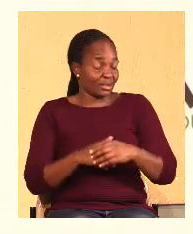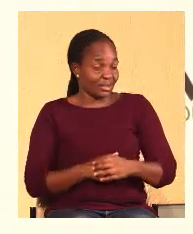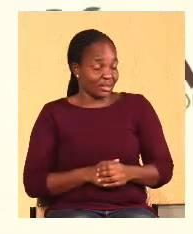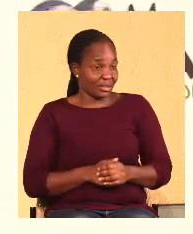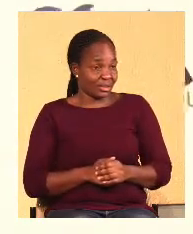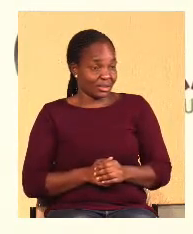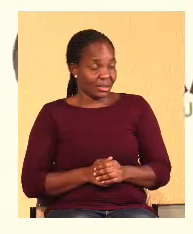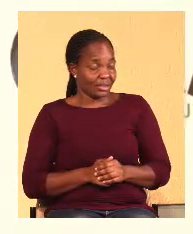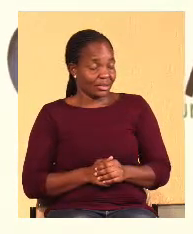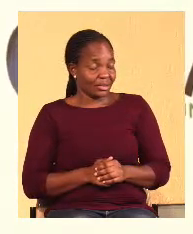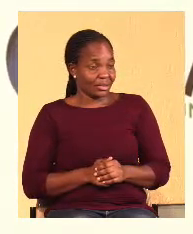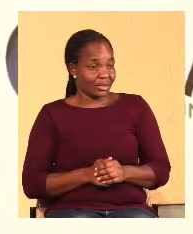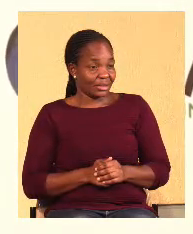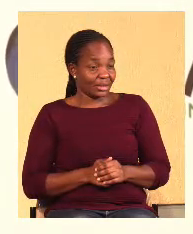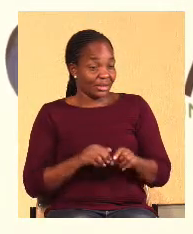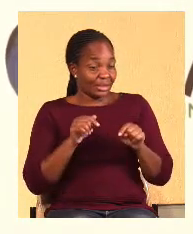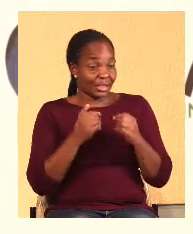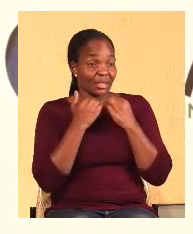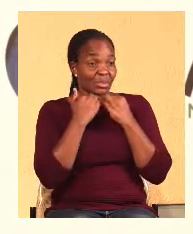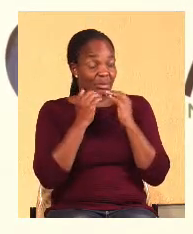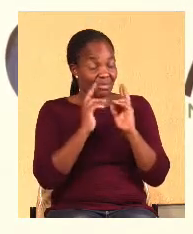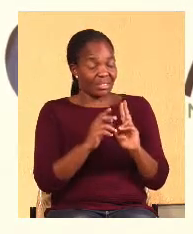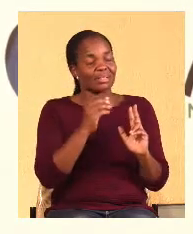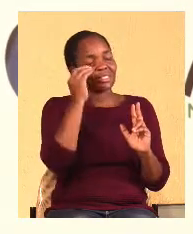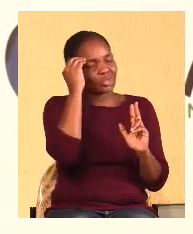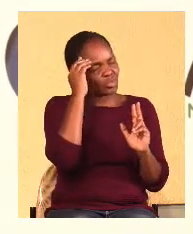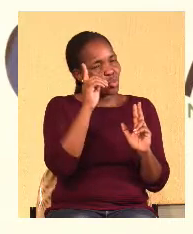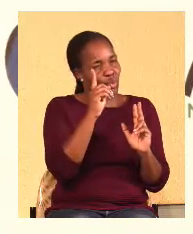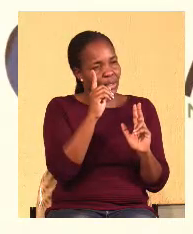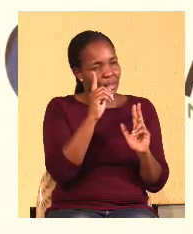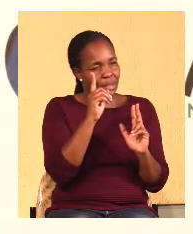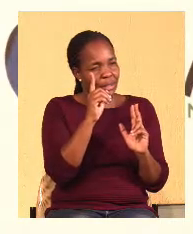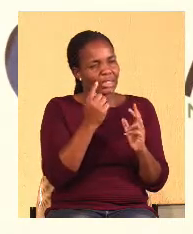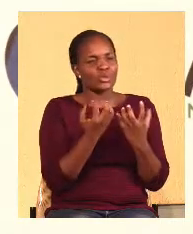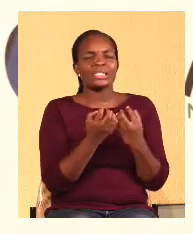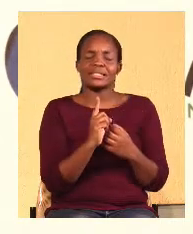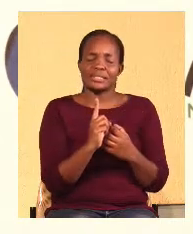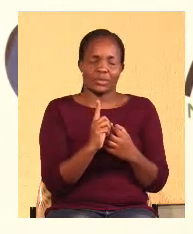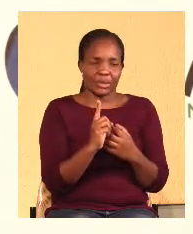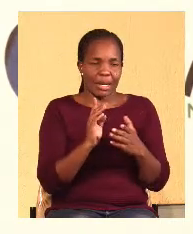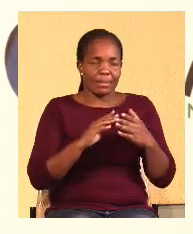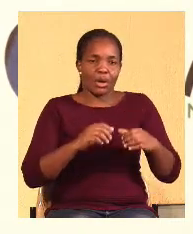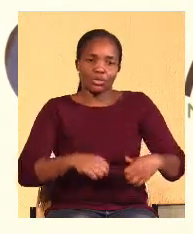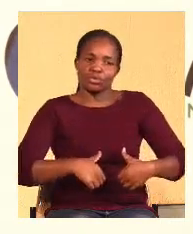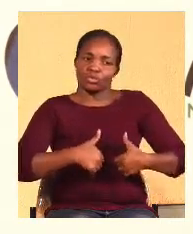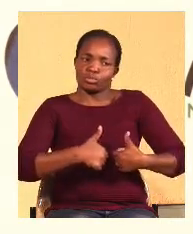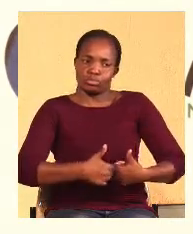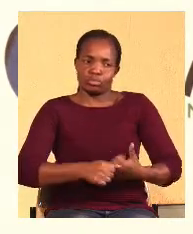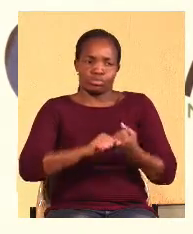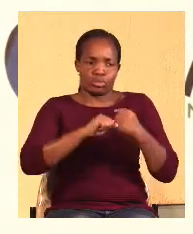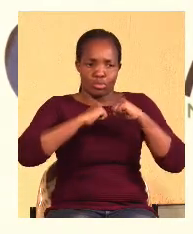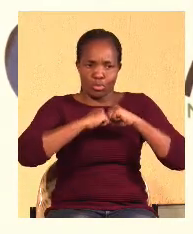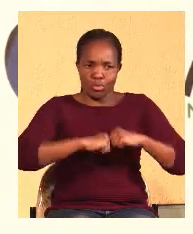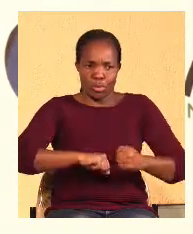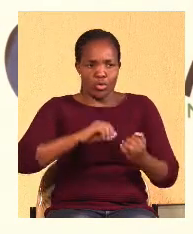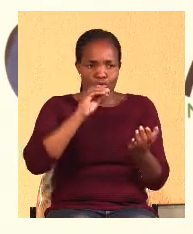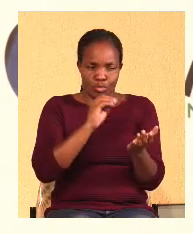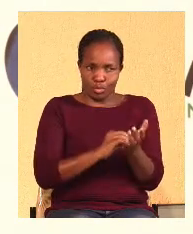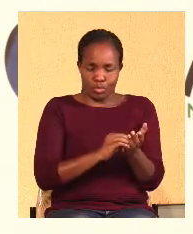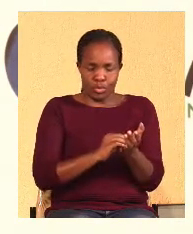to really understand what is that is required in terms of the health measures that need to be in place wherever you are working